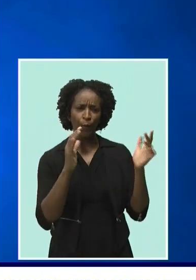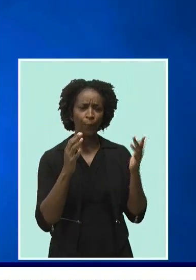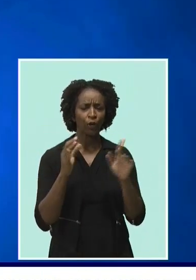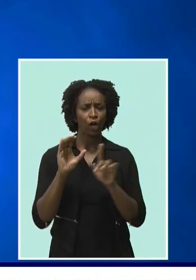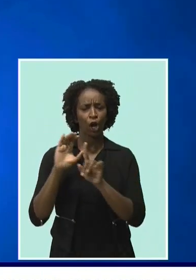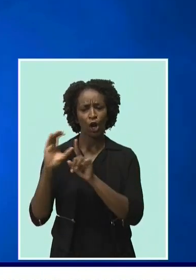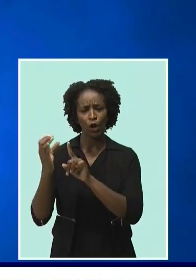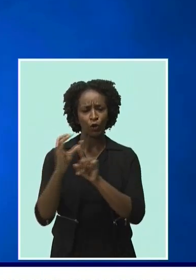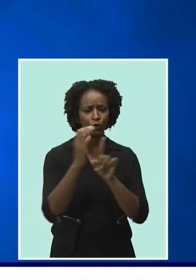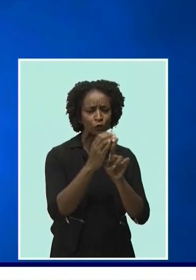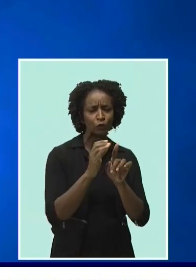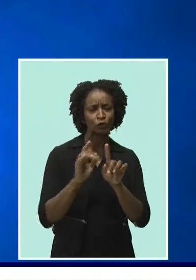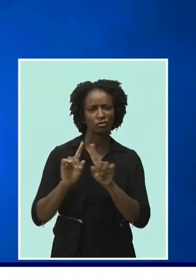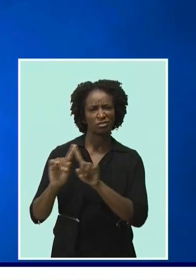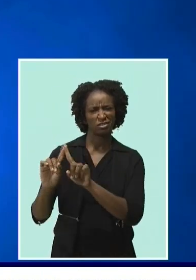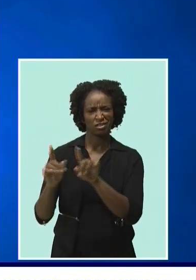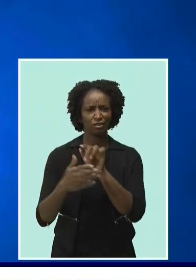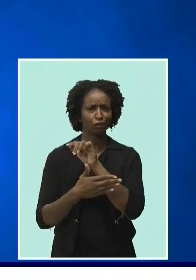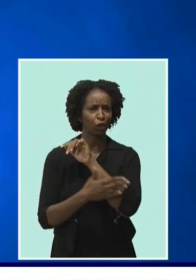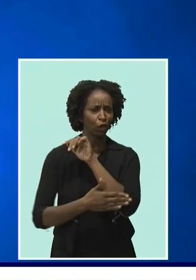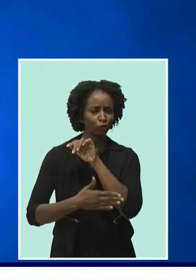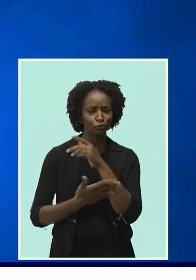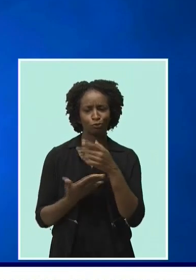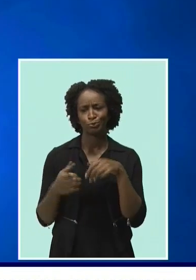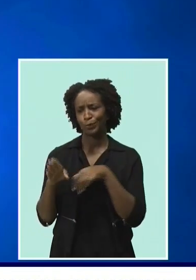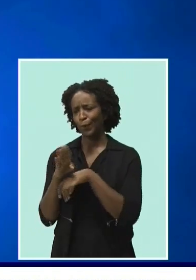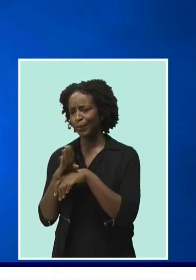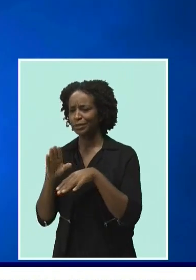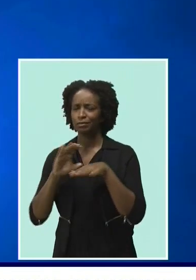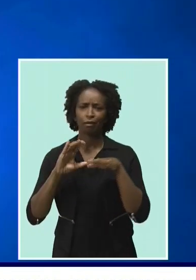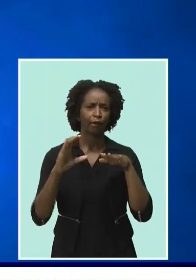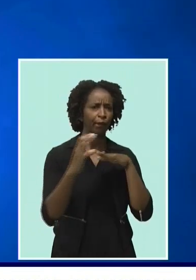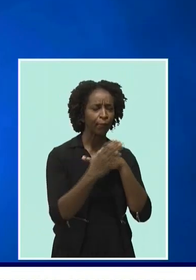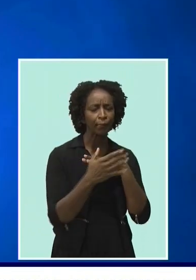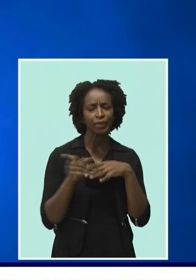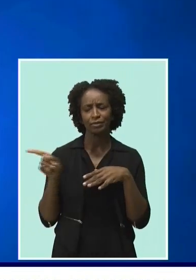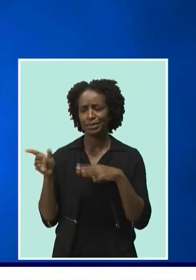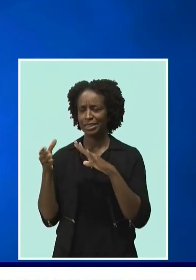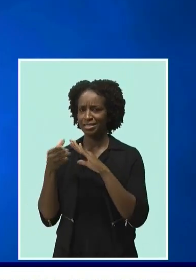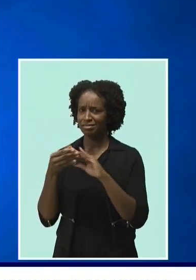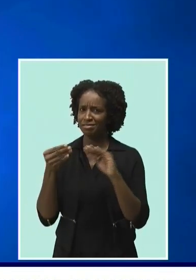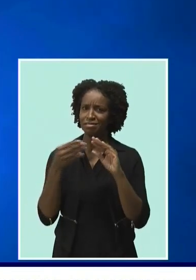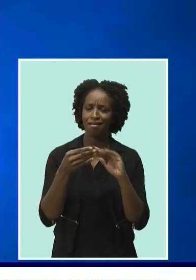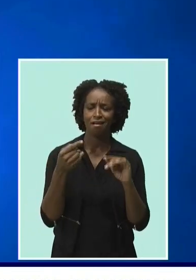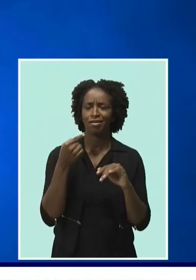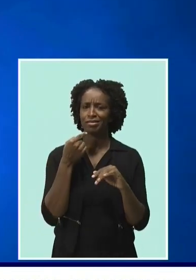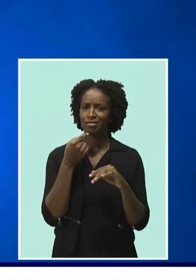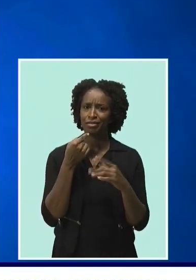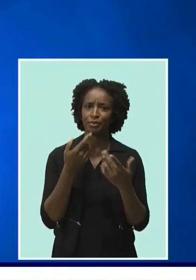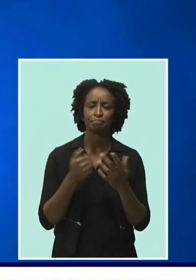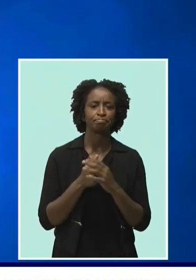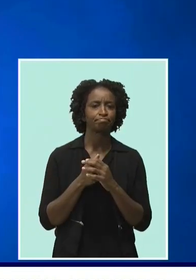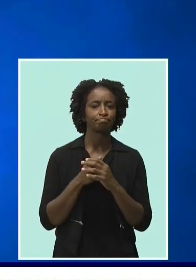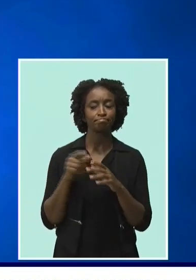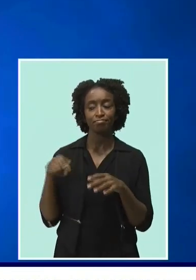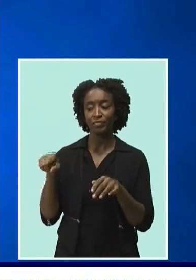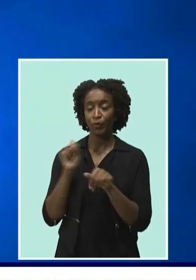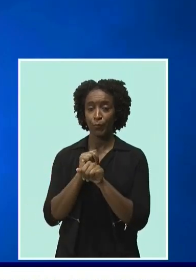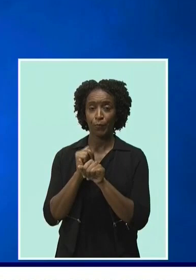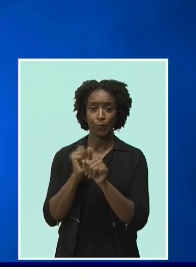experience of life and the vernacular of Barbados and the Caribbean. His peers have spoken glowingly of his adeptness in outside